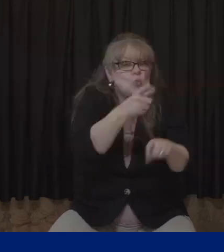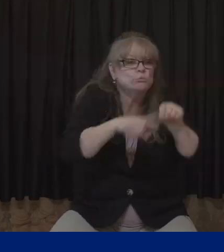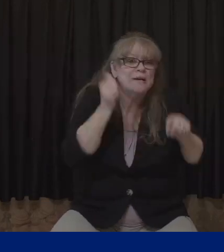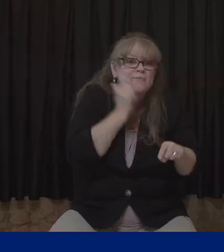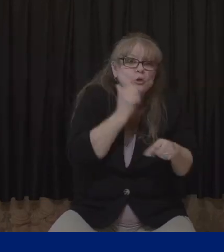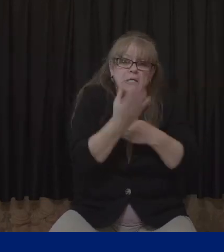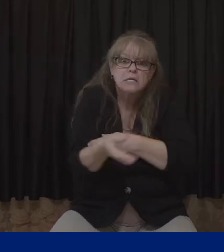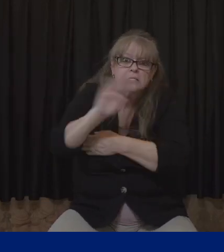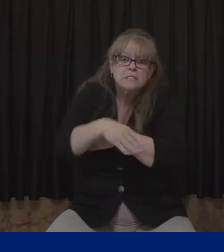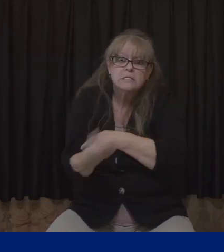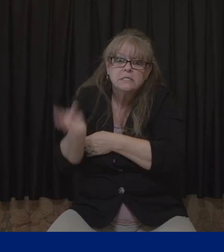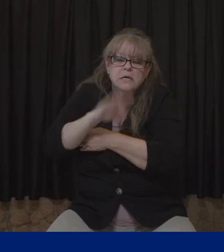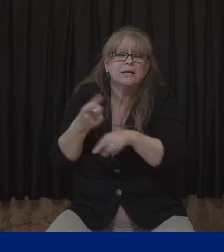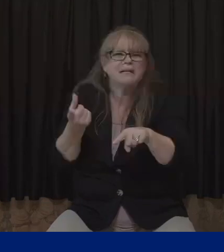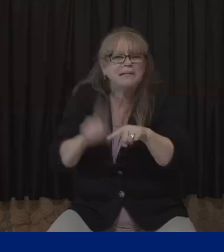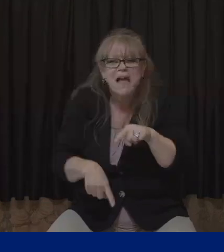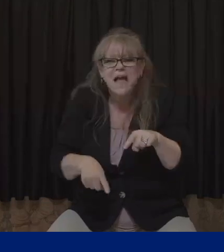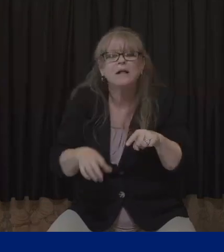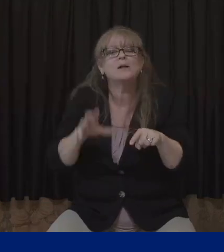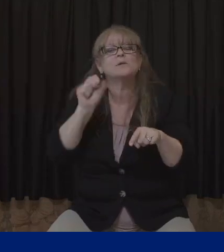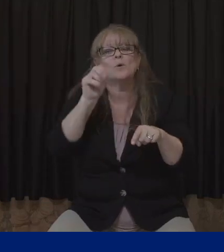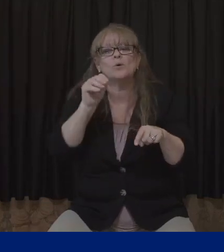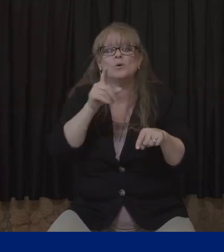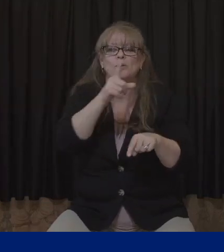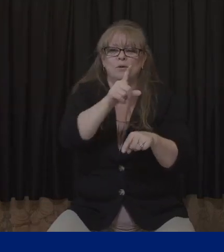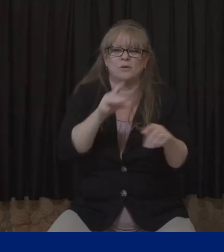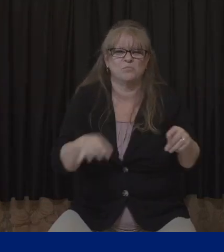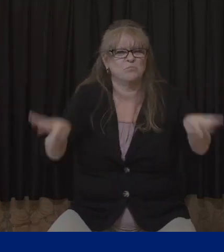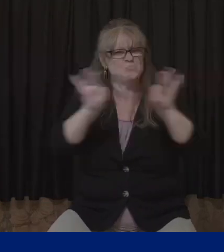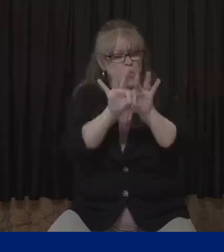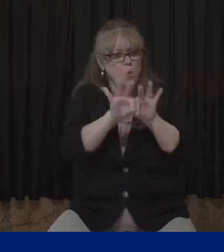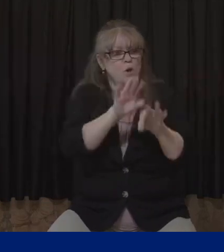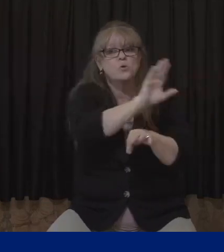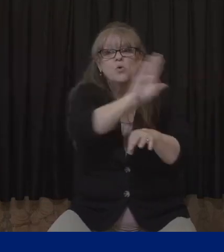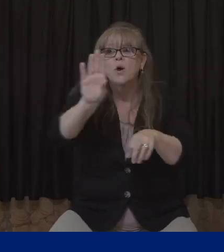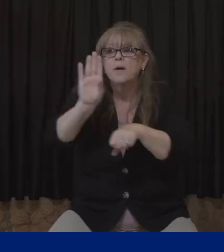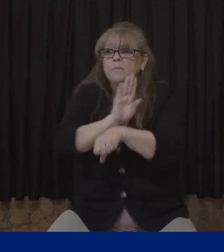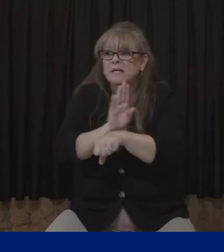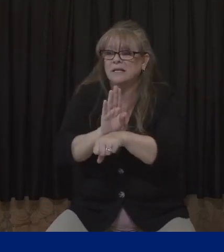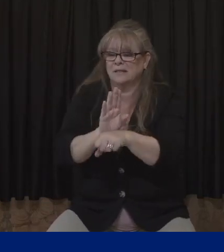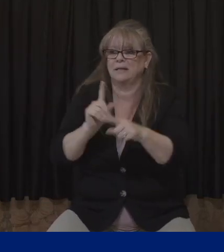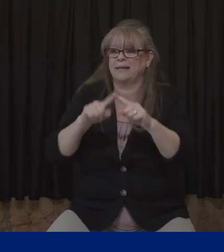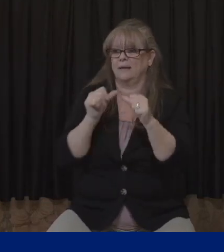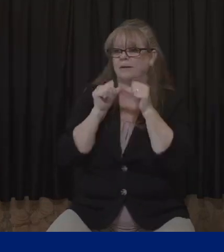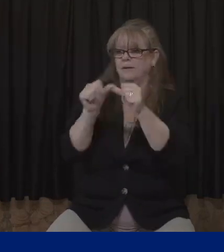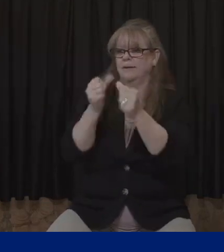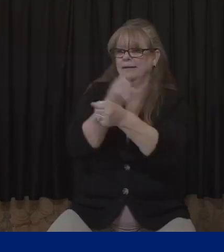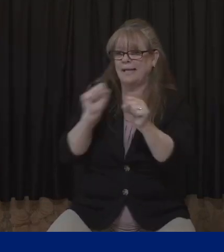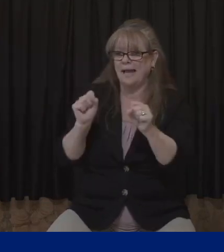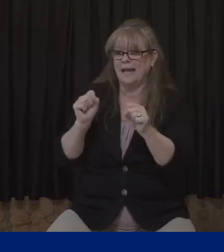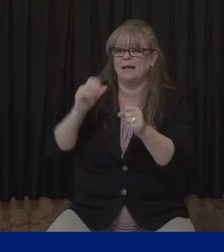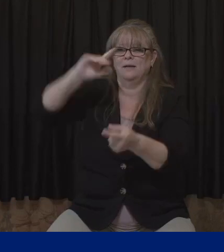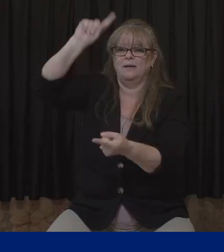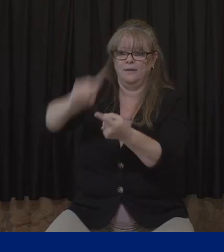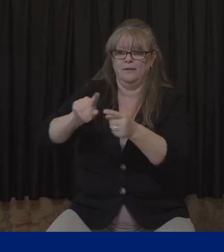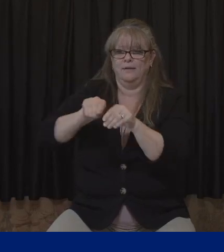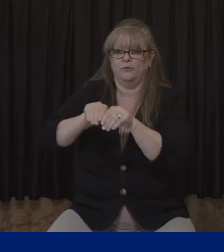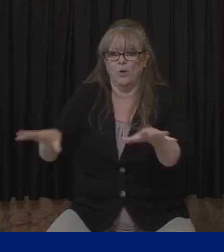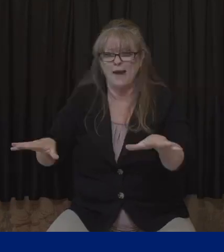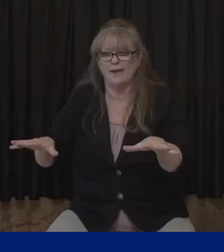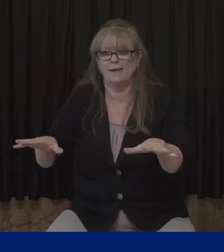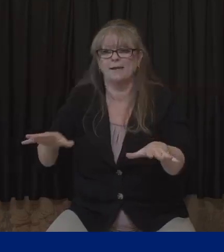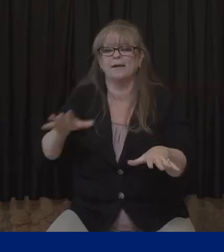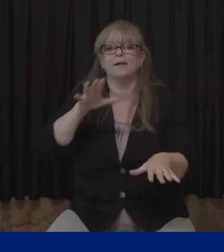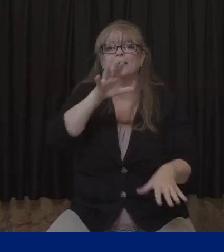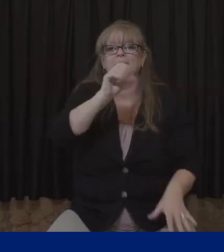to prevent the spread of the deadly pandemic. But you, the public, are our eyes and ears. You're not our noses and mouths, so